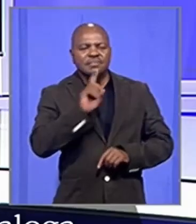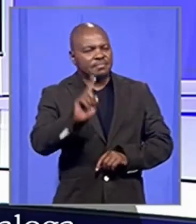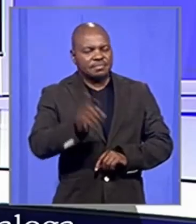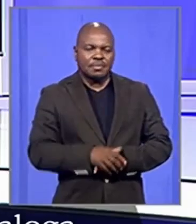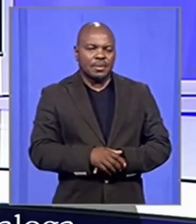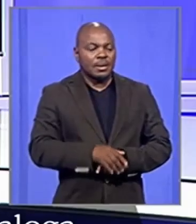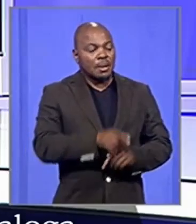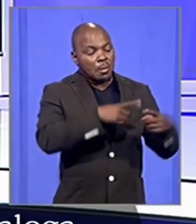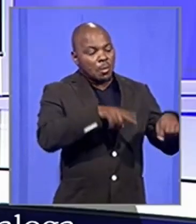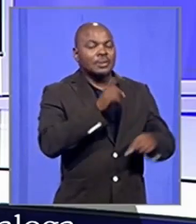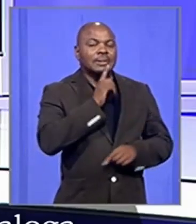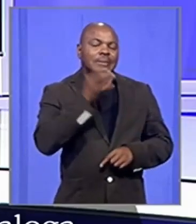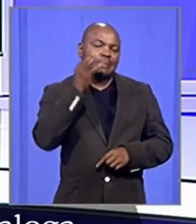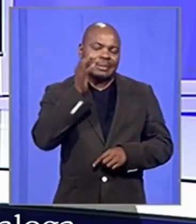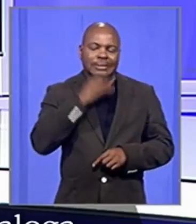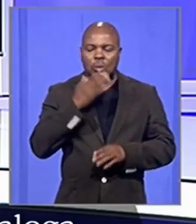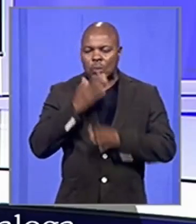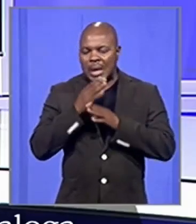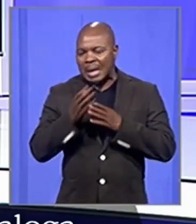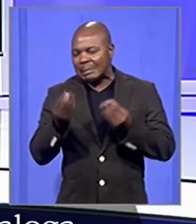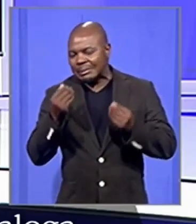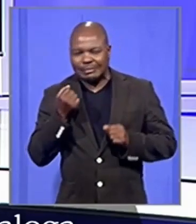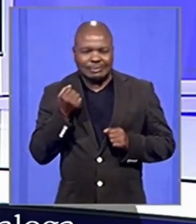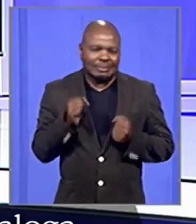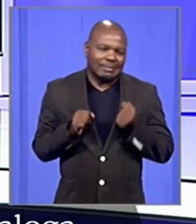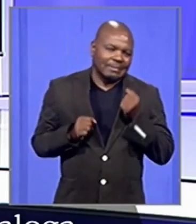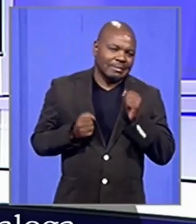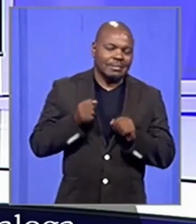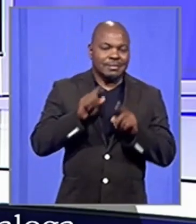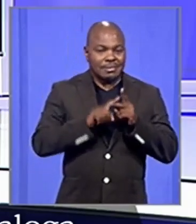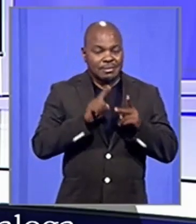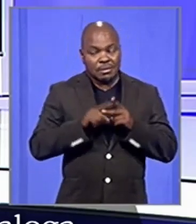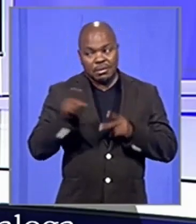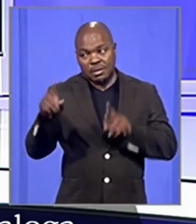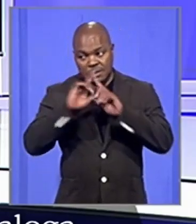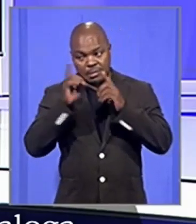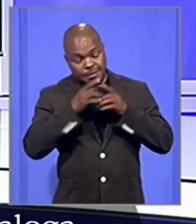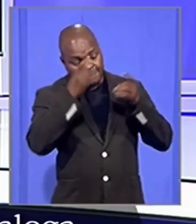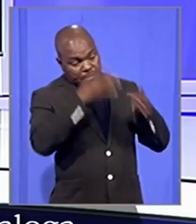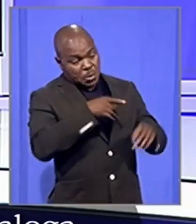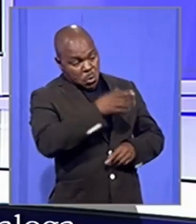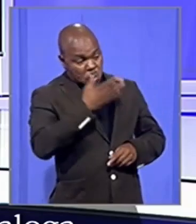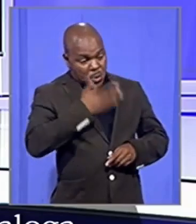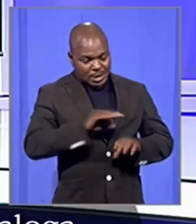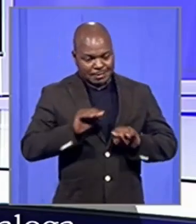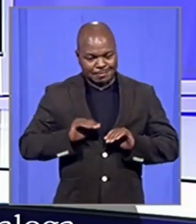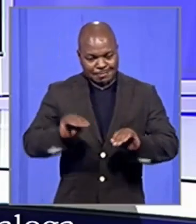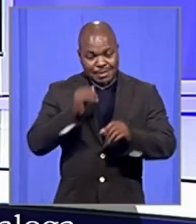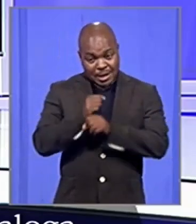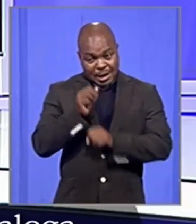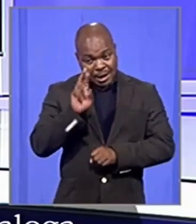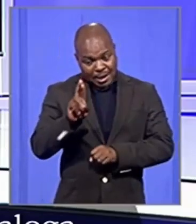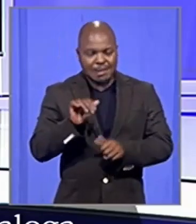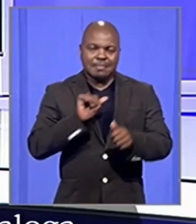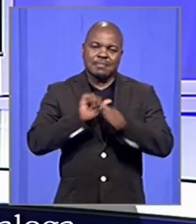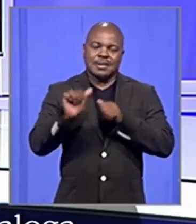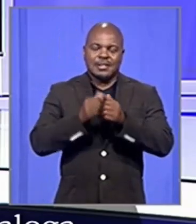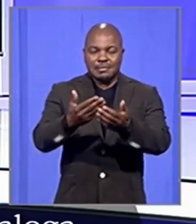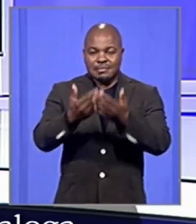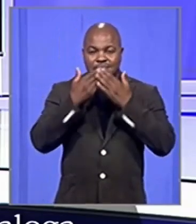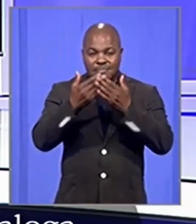Barutiši bao ba re ba sokola go hwetša mešomo gomme ba re ba boditšwe gore bao ba ratago go ruta grade R ba swanelwa ke